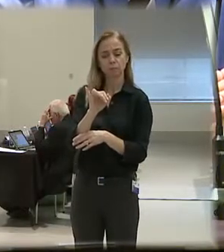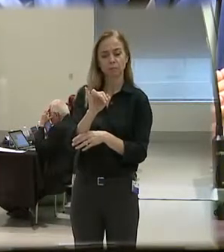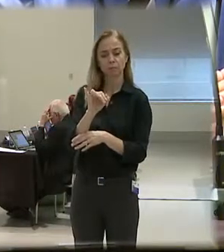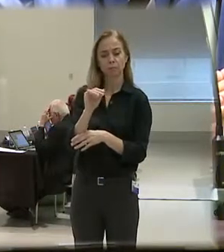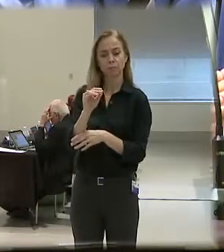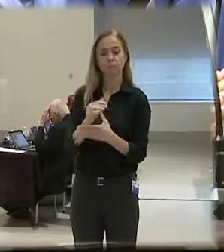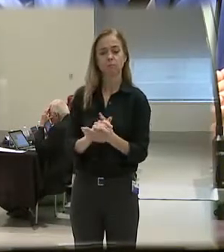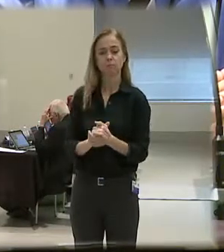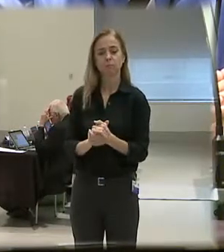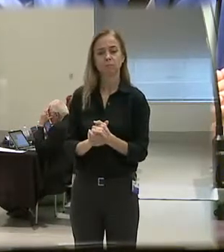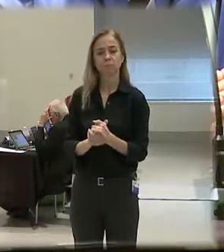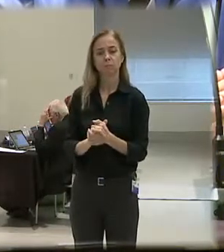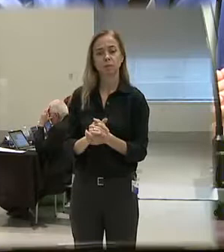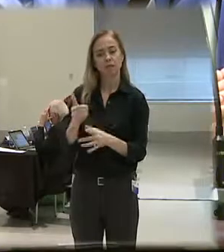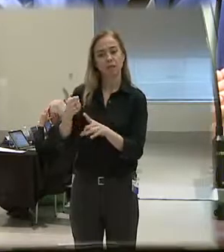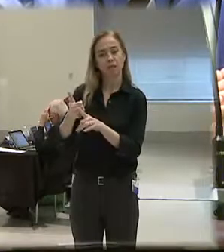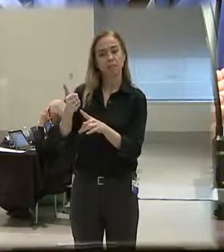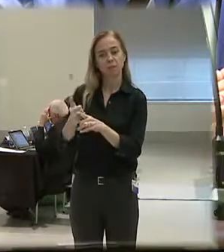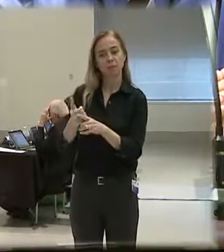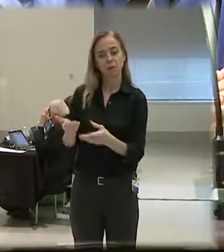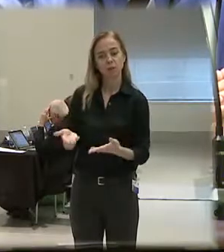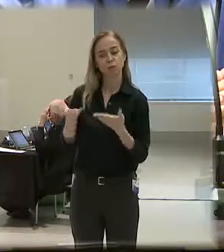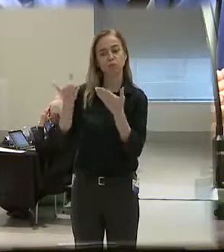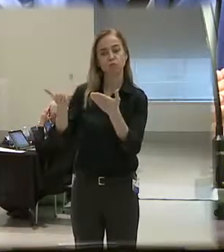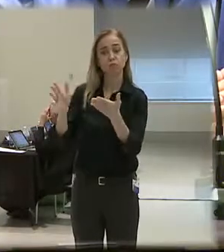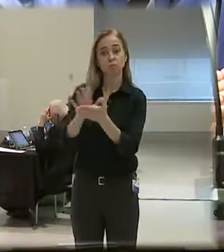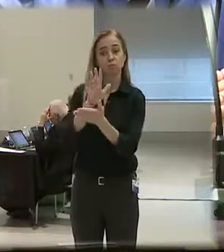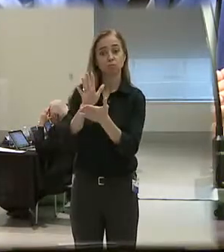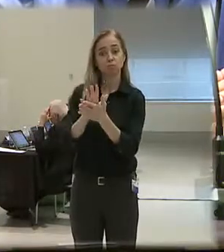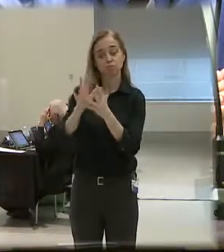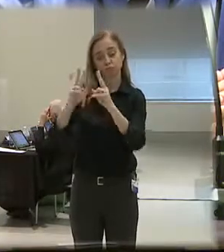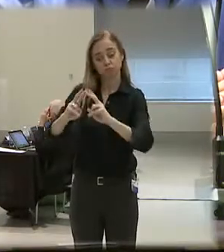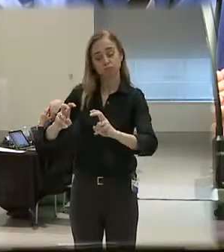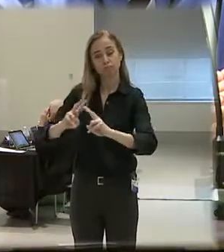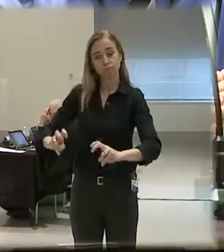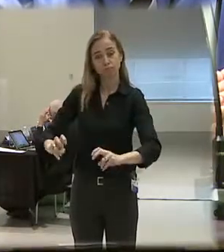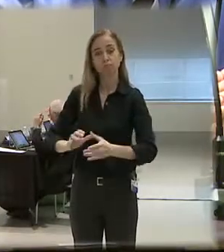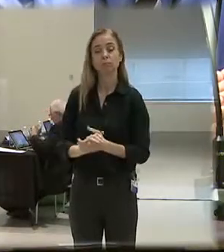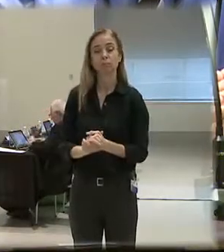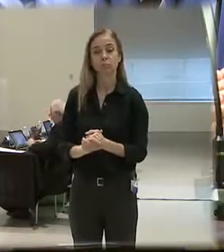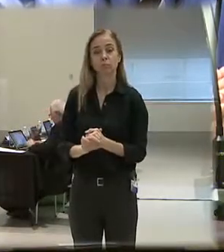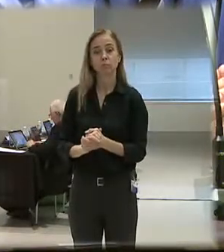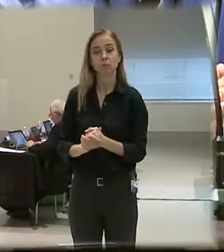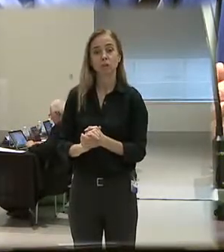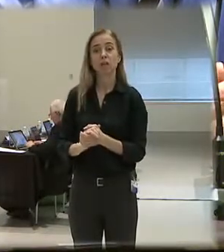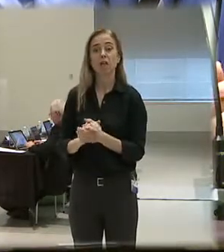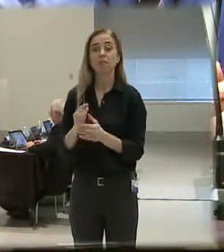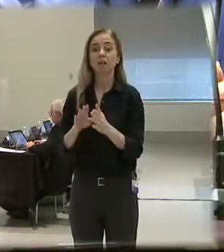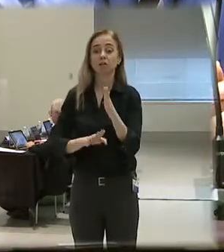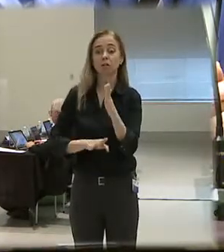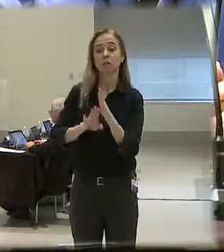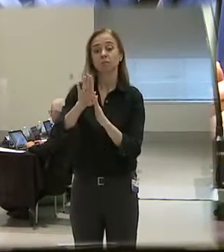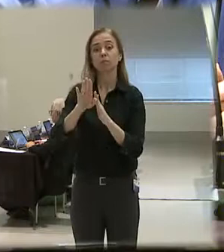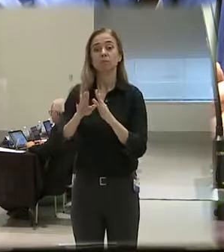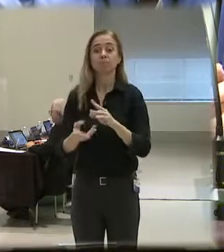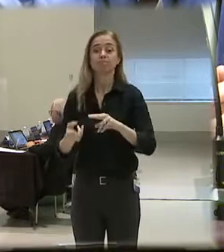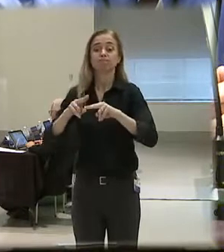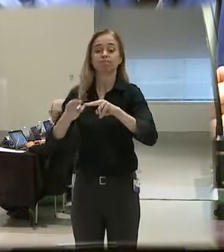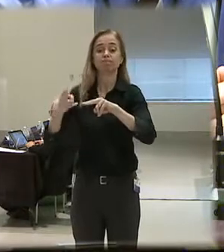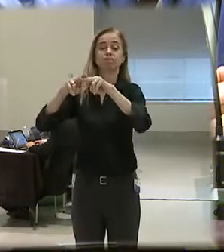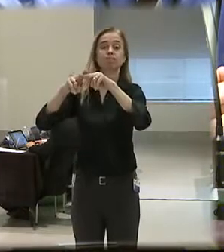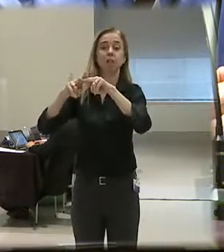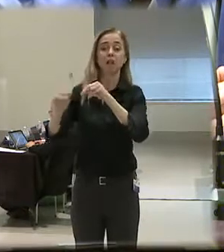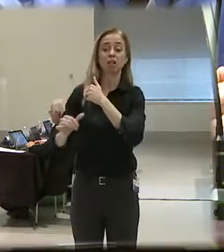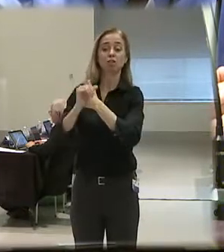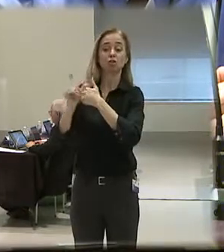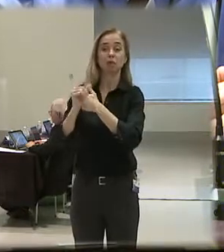submitted a study that there is an uptick in threats towards police officers in this country, and I think we